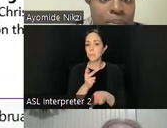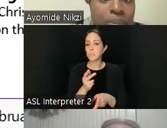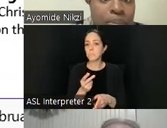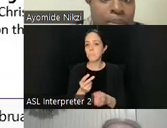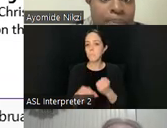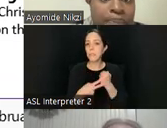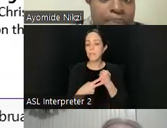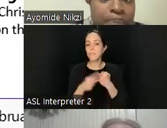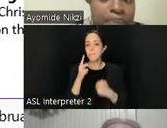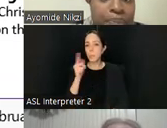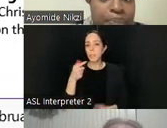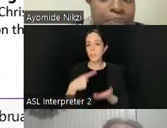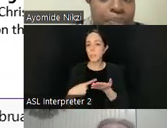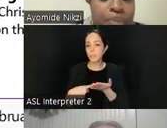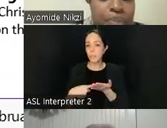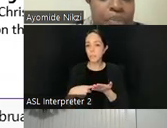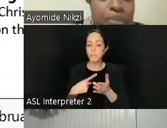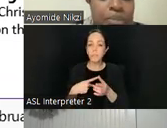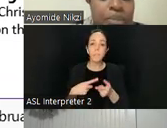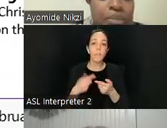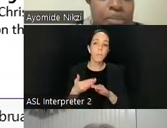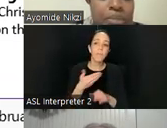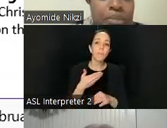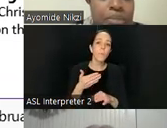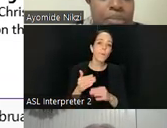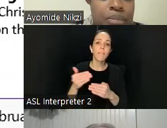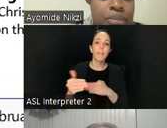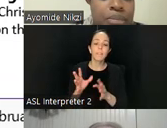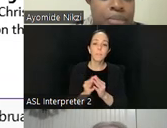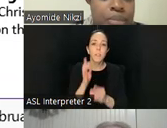between the subcommittee referral and the full commission.